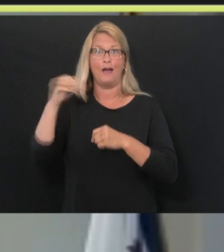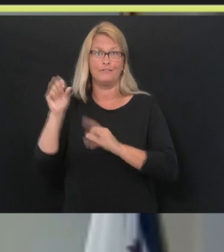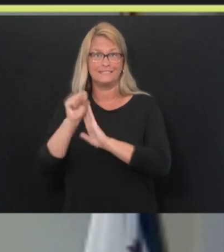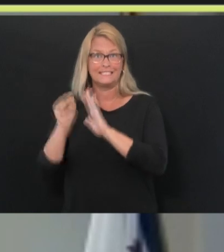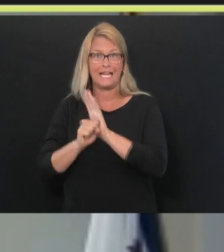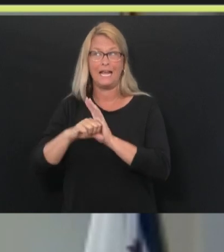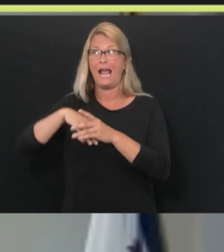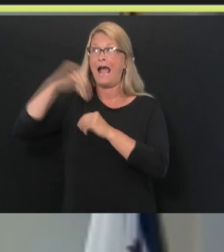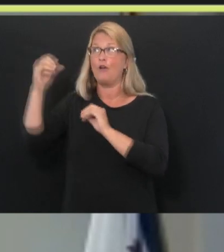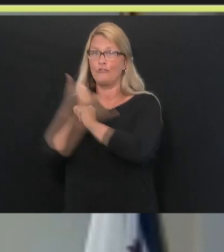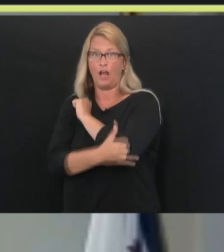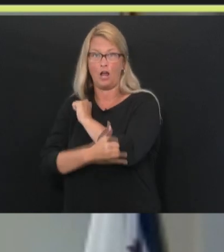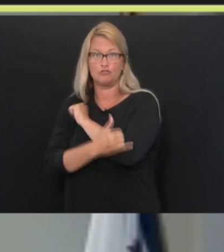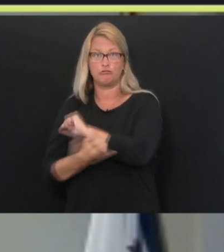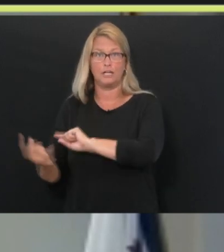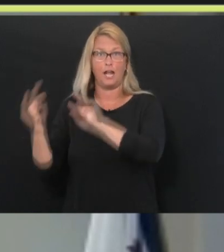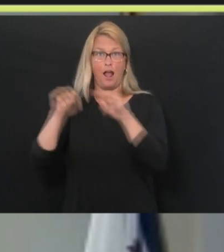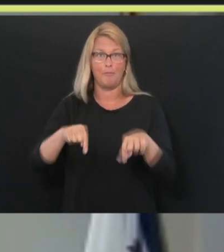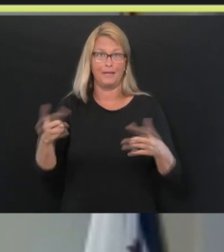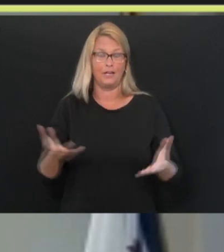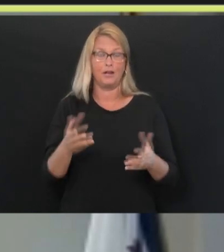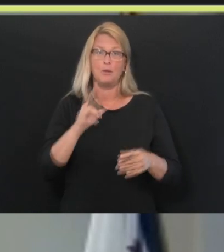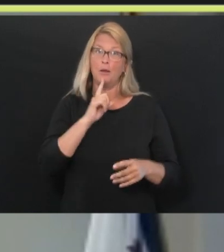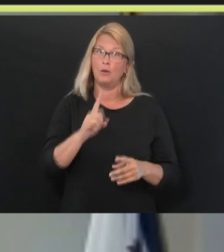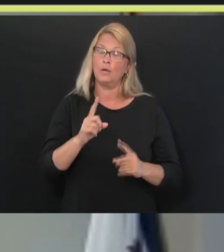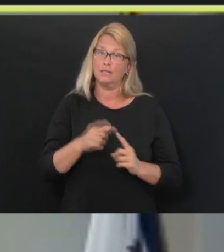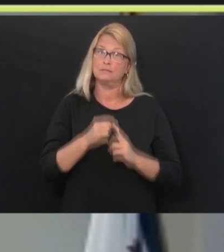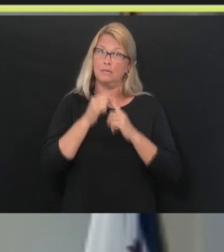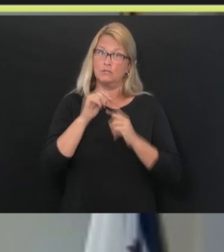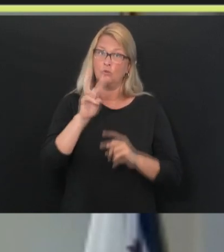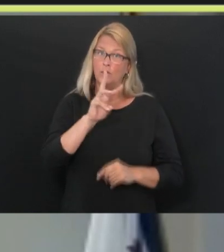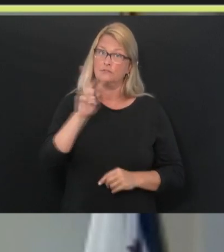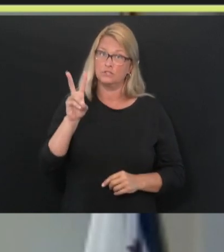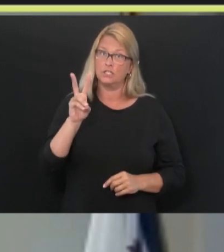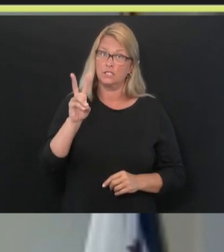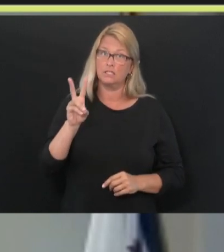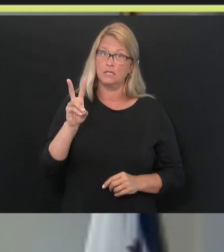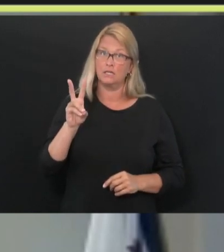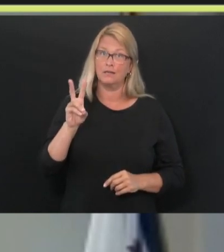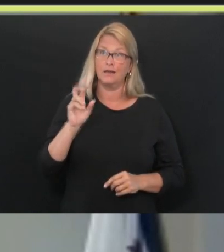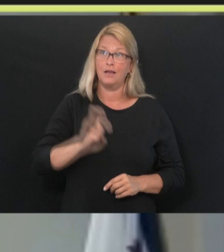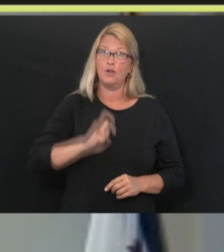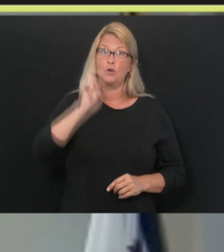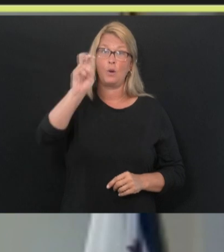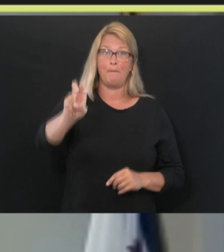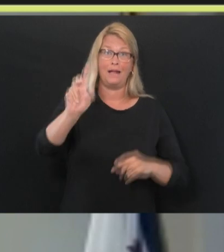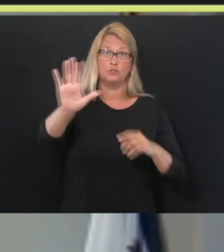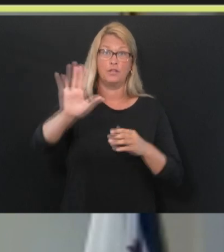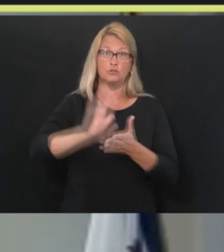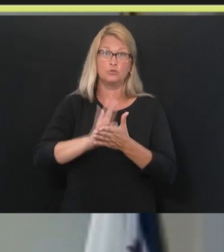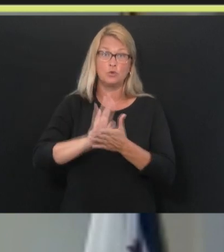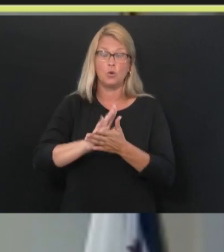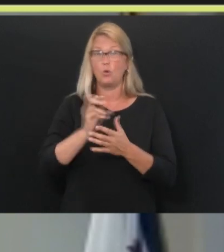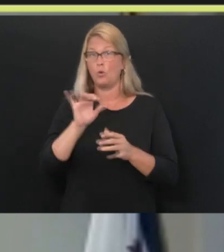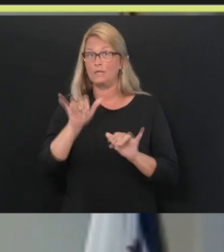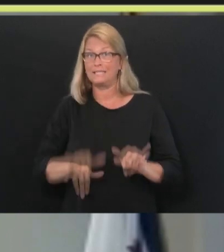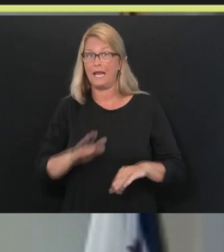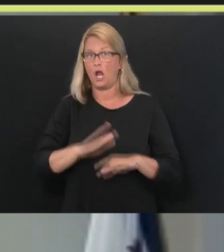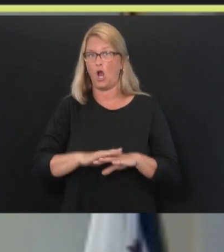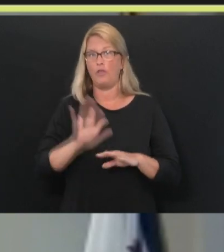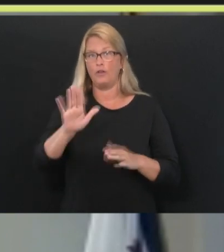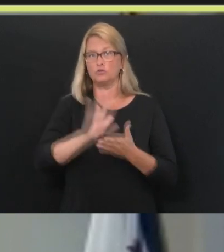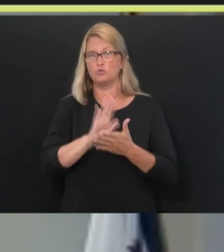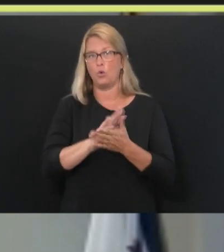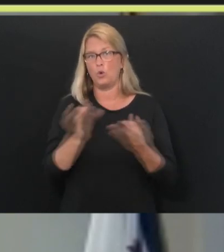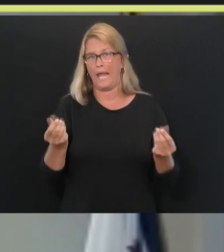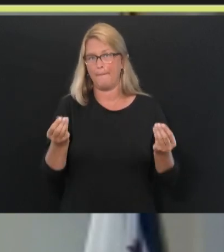of the country, but even West Virginians who are relocating and going back to their schools or staying on campuses. We have